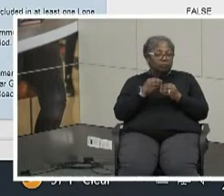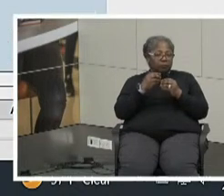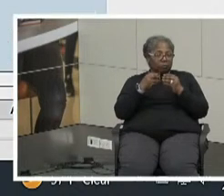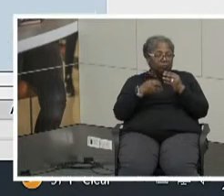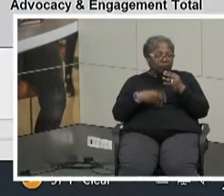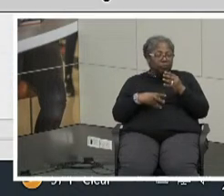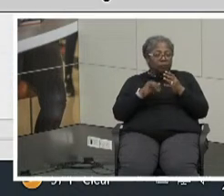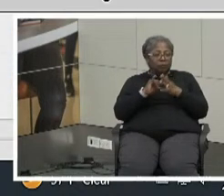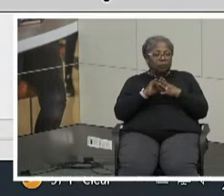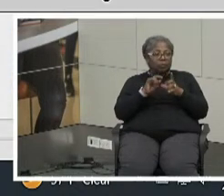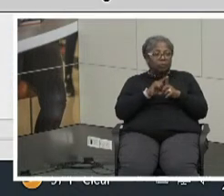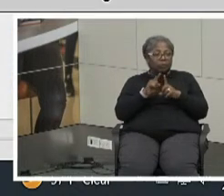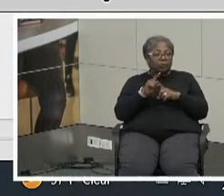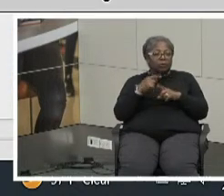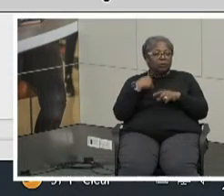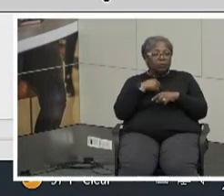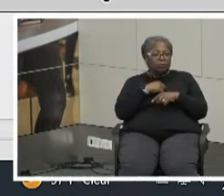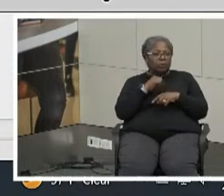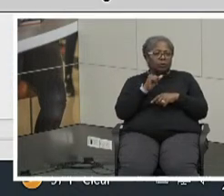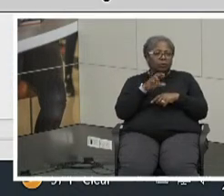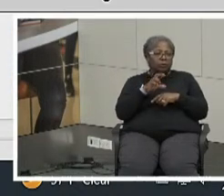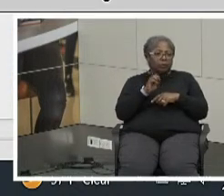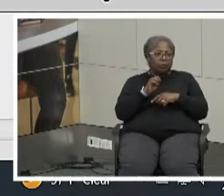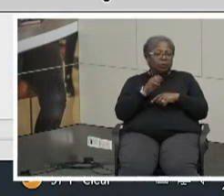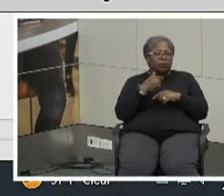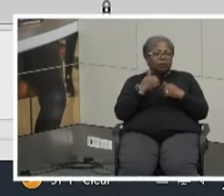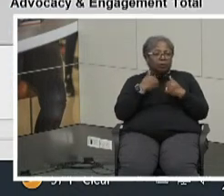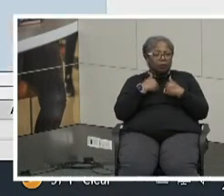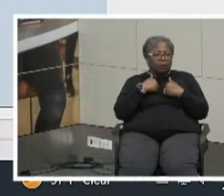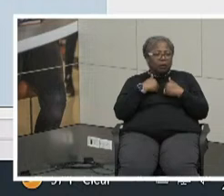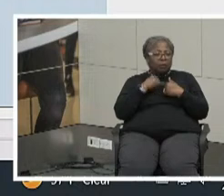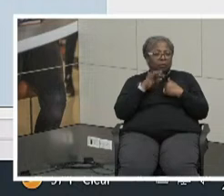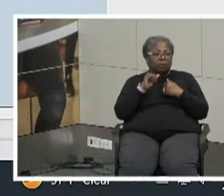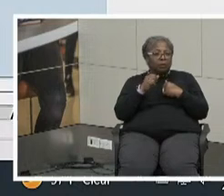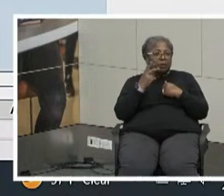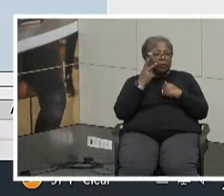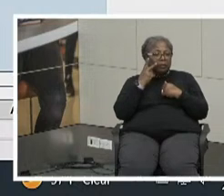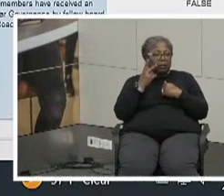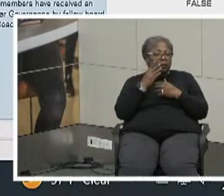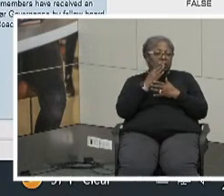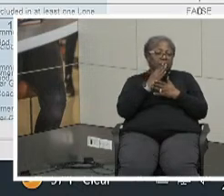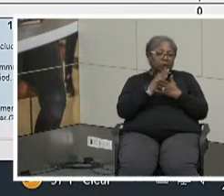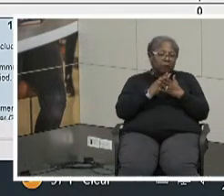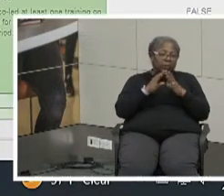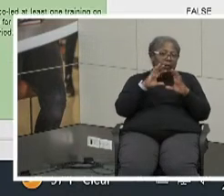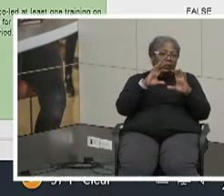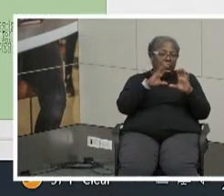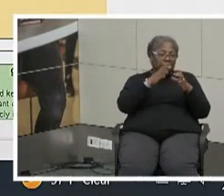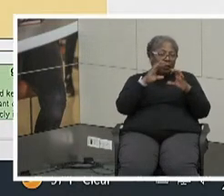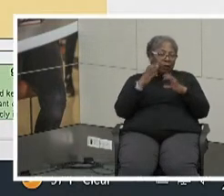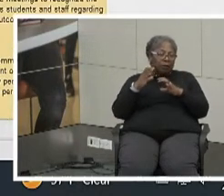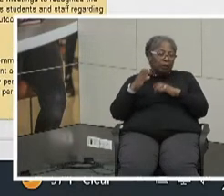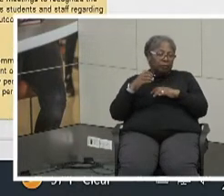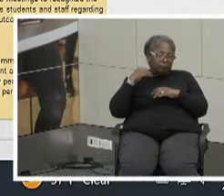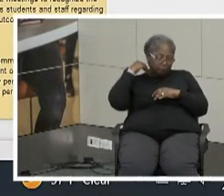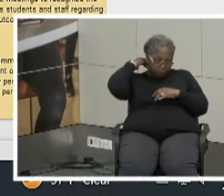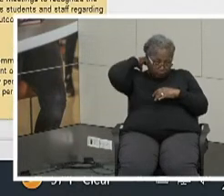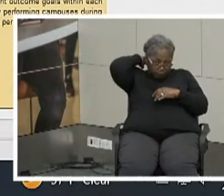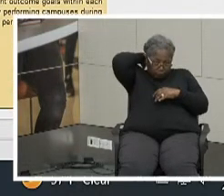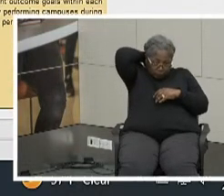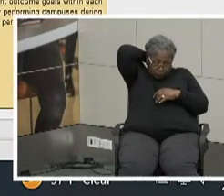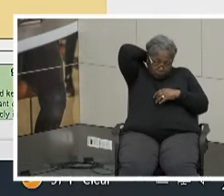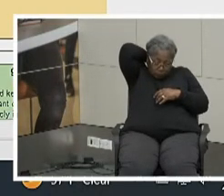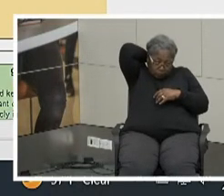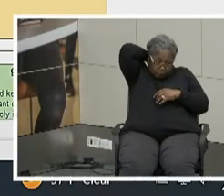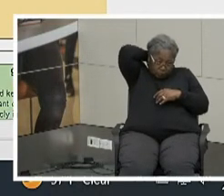well um we are we have if you can see here some categories of